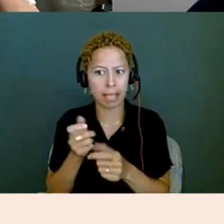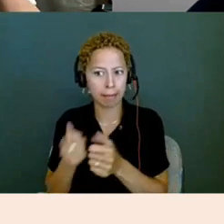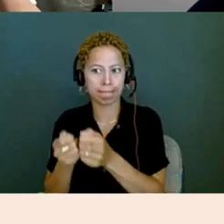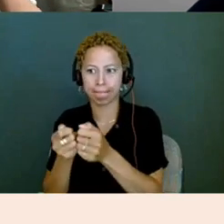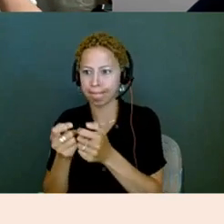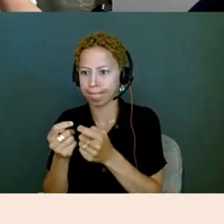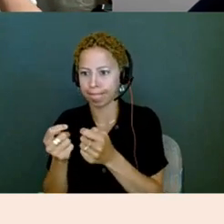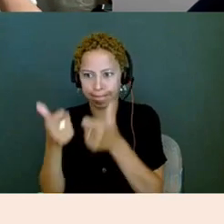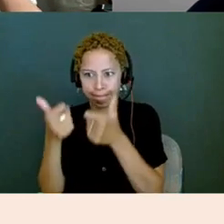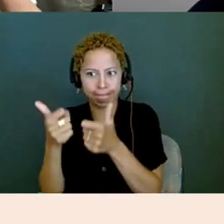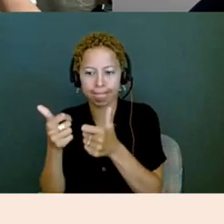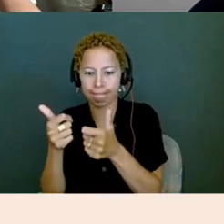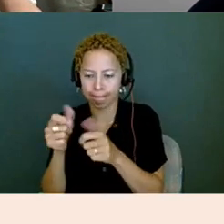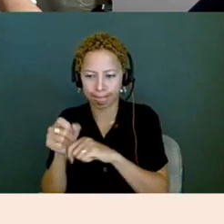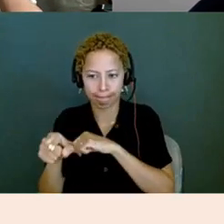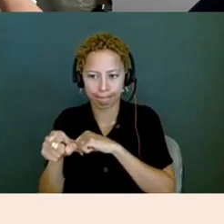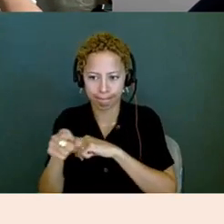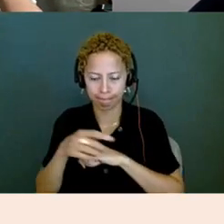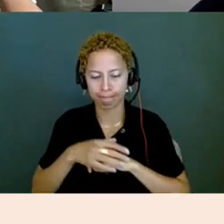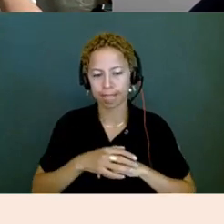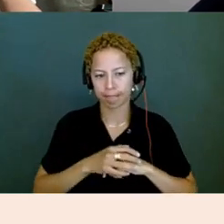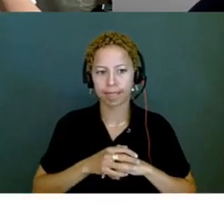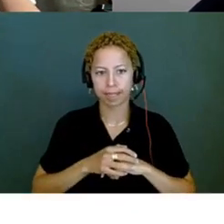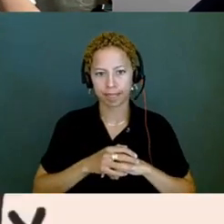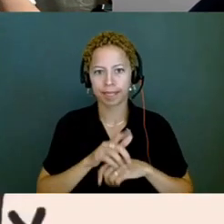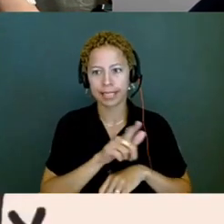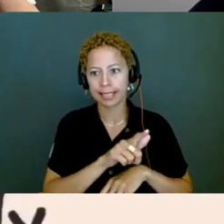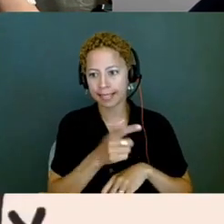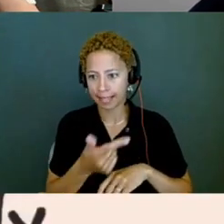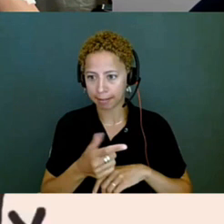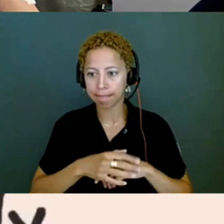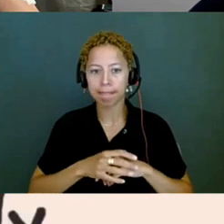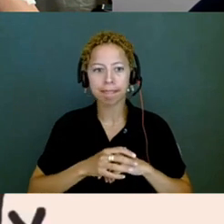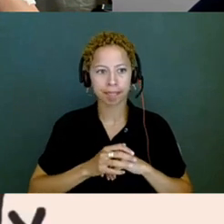Next slide, Monica. Here we go.